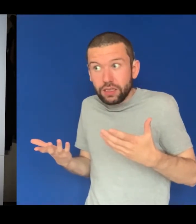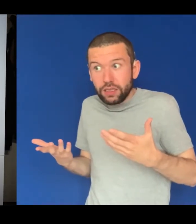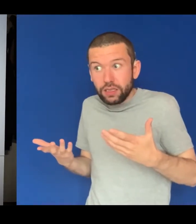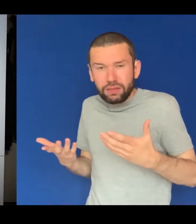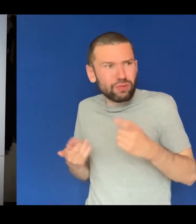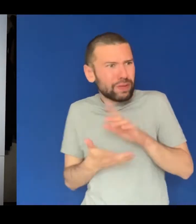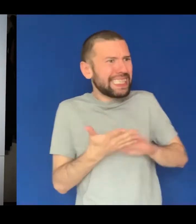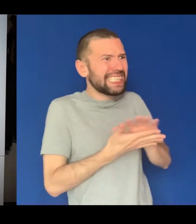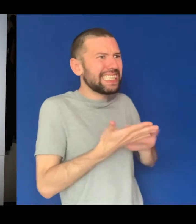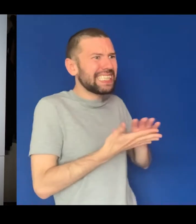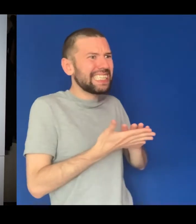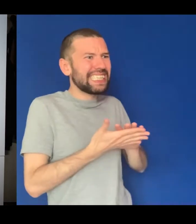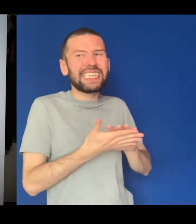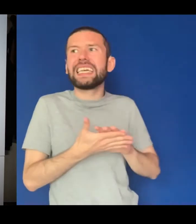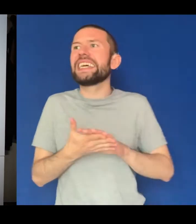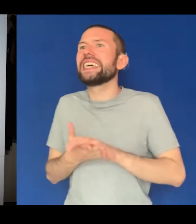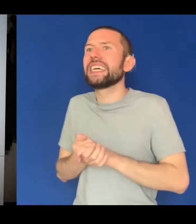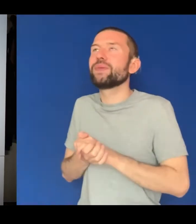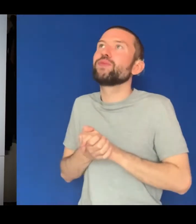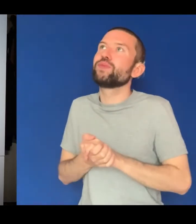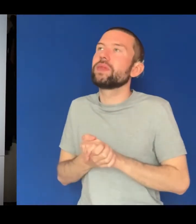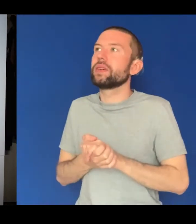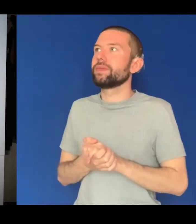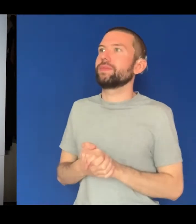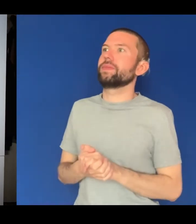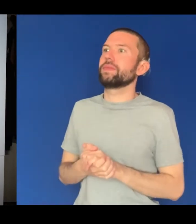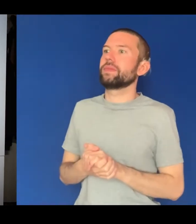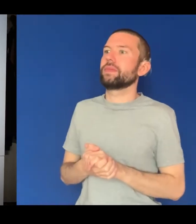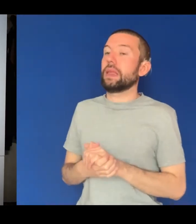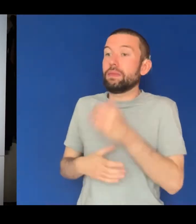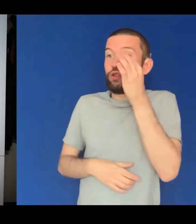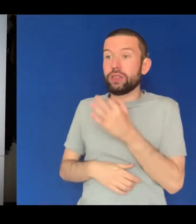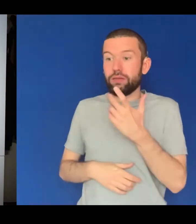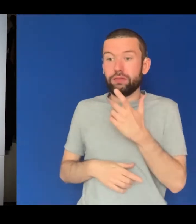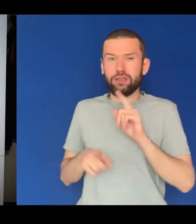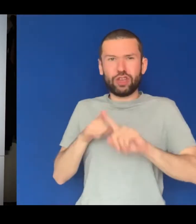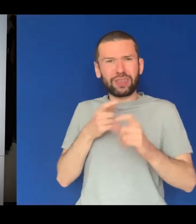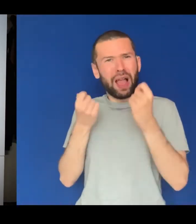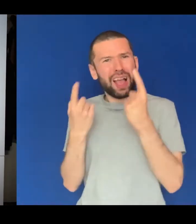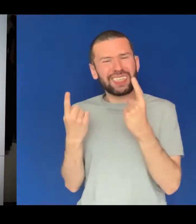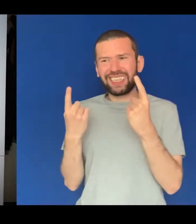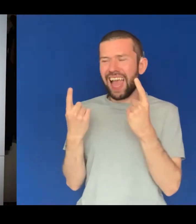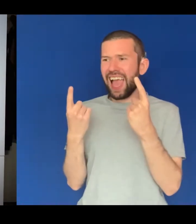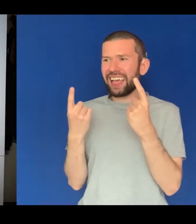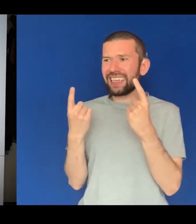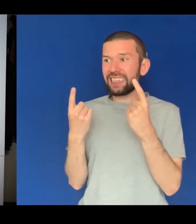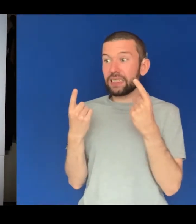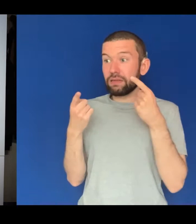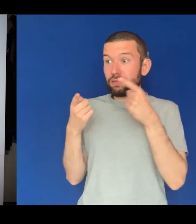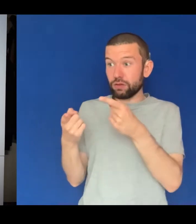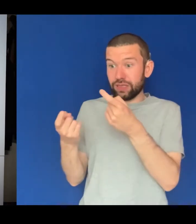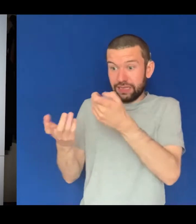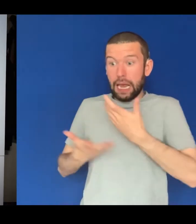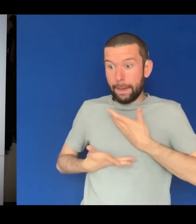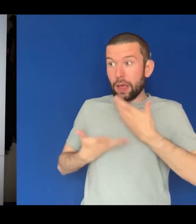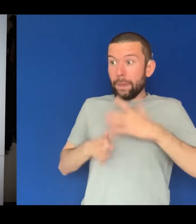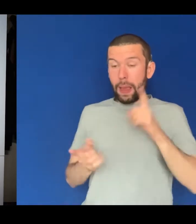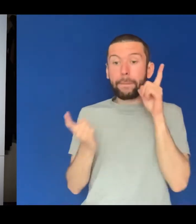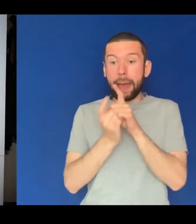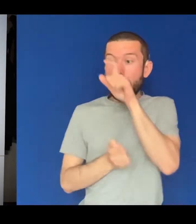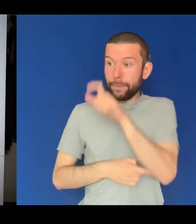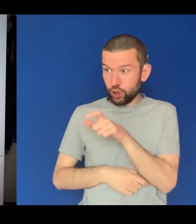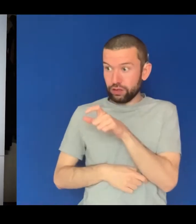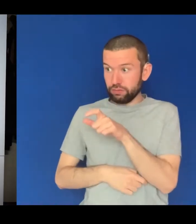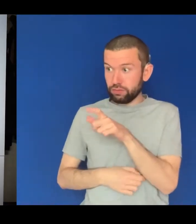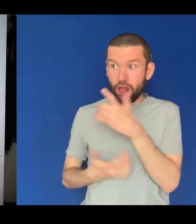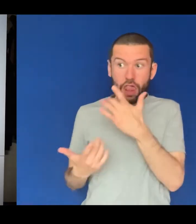What do you mean? Hey, I'm just trying to understand here. So you're telling me you met someone, you didn't